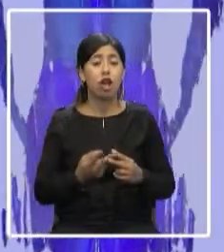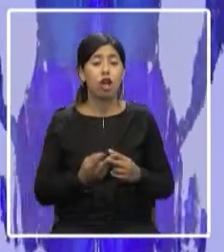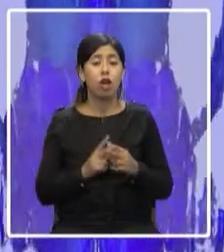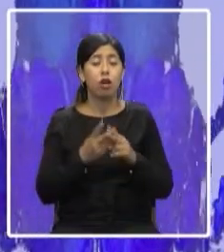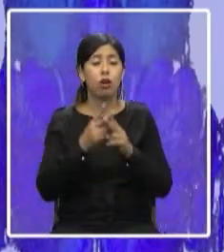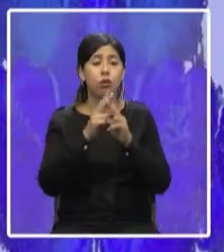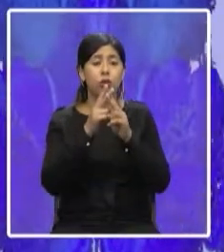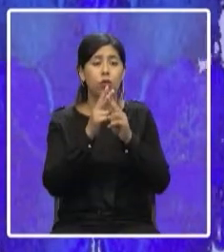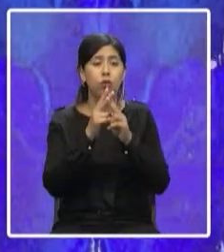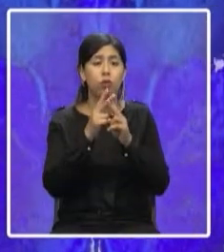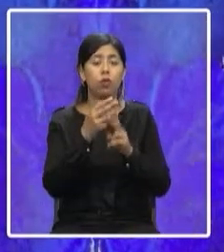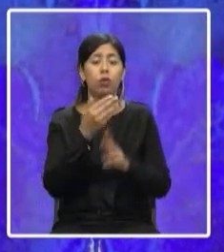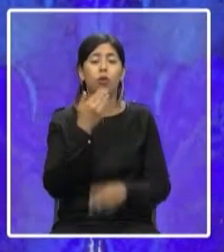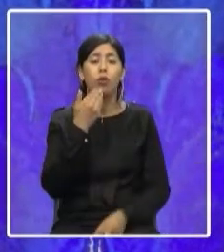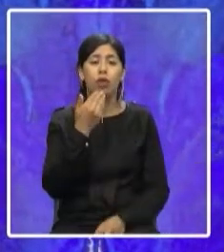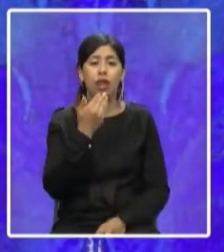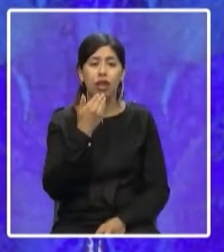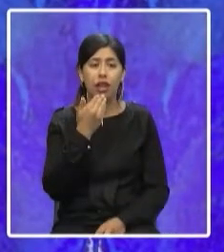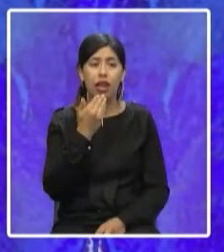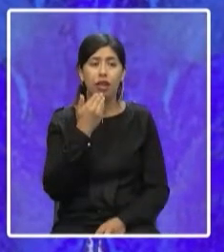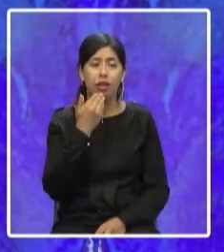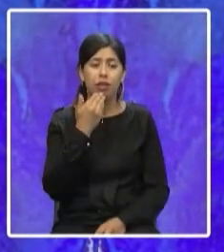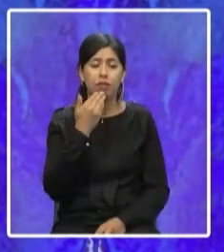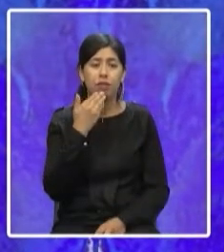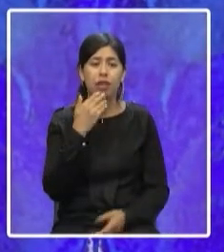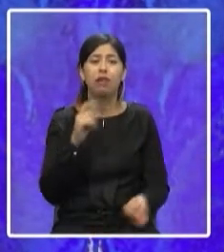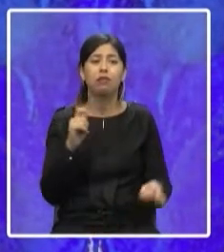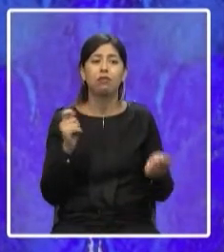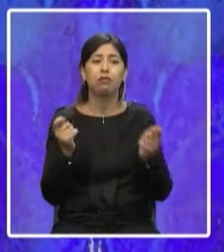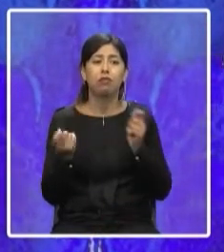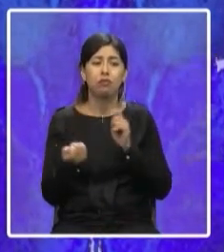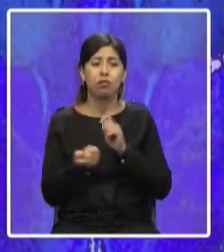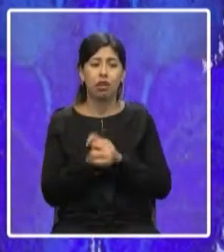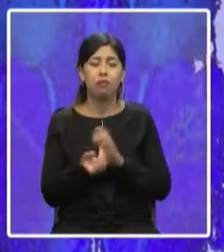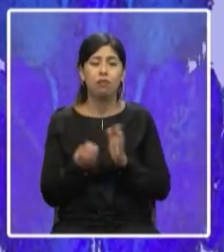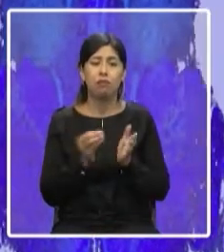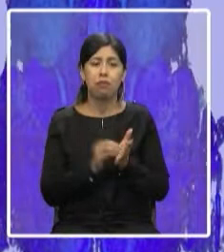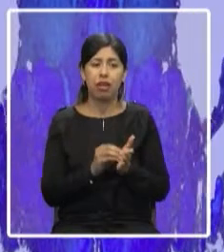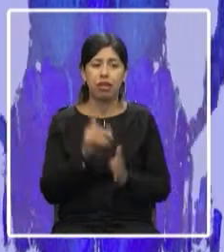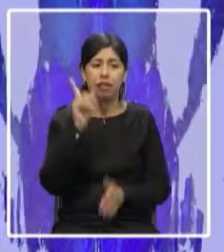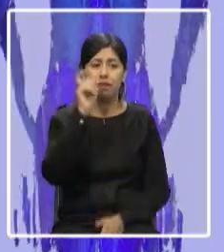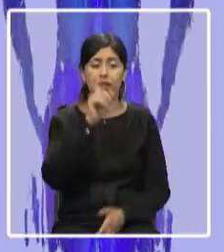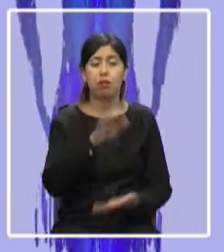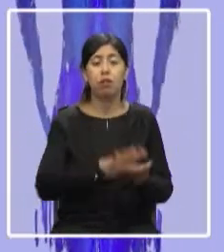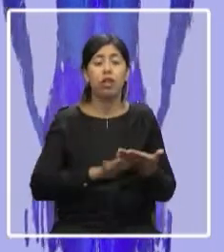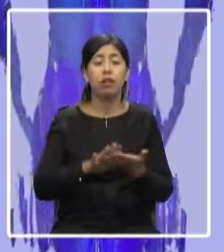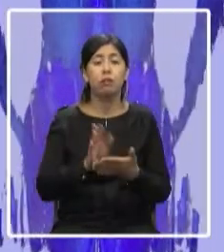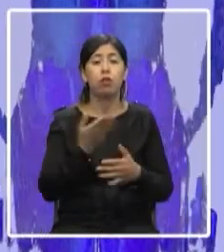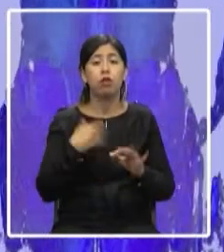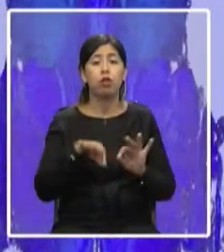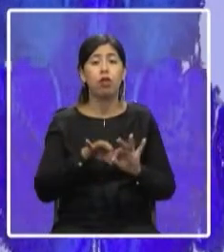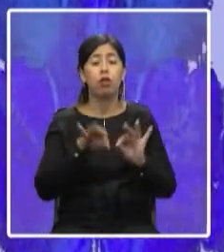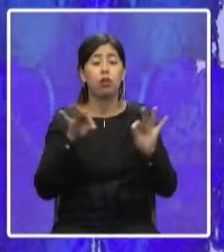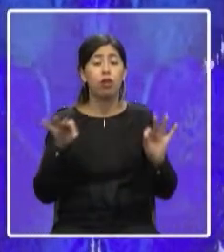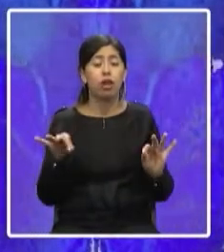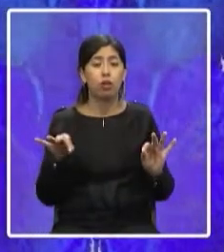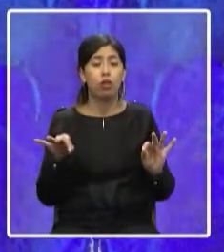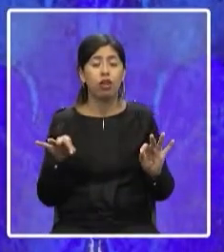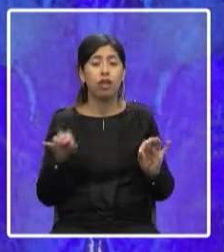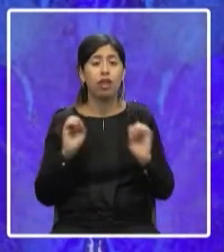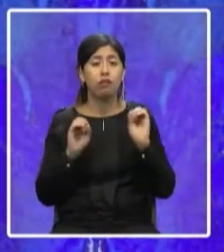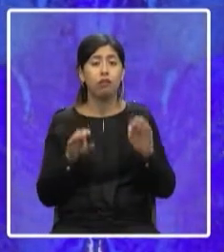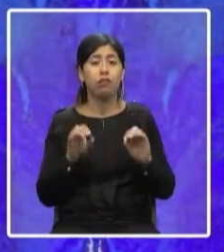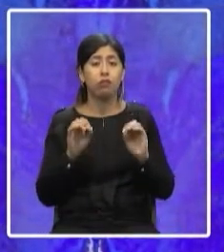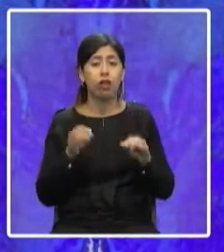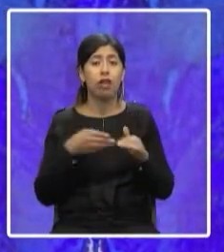you can do. If you're an educator, having access to the internet, it doesn't just reduce the need for